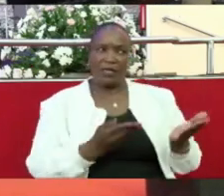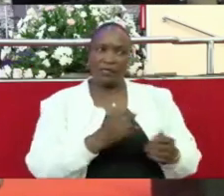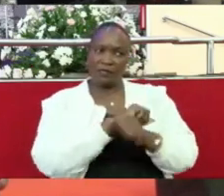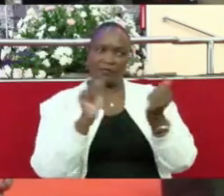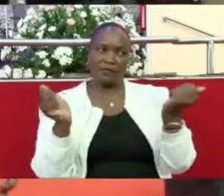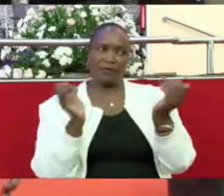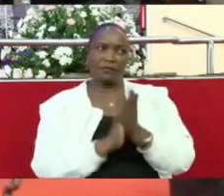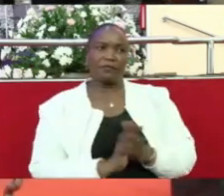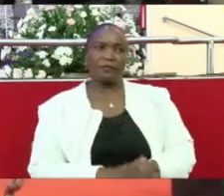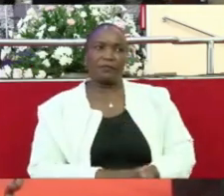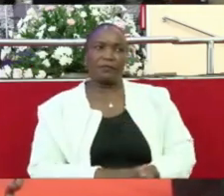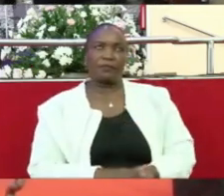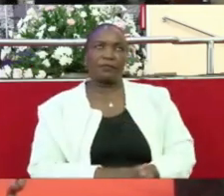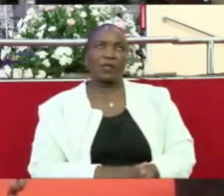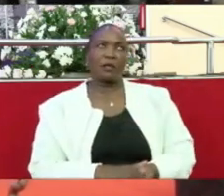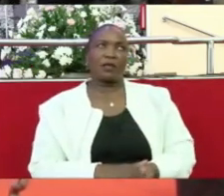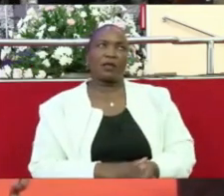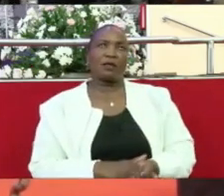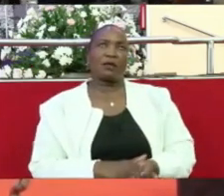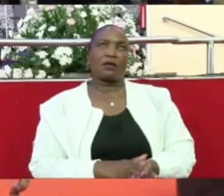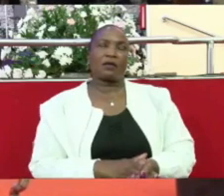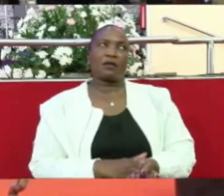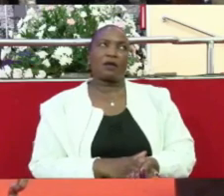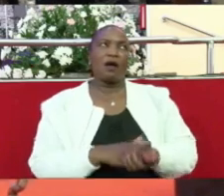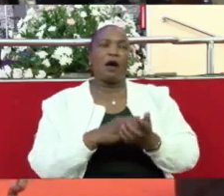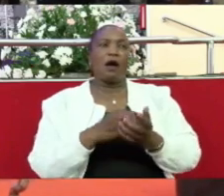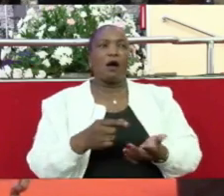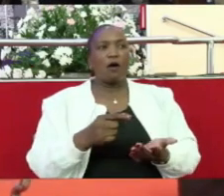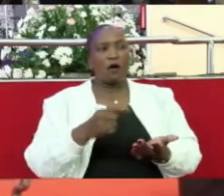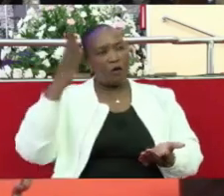And so grace is God's, or God's grace brings us salvation.